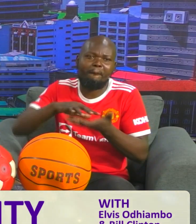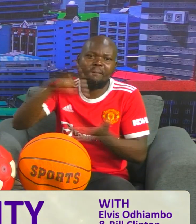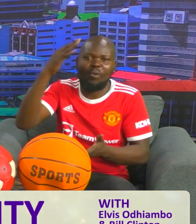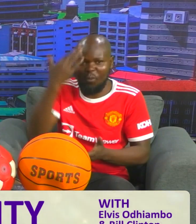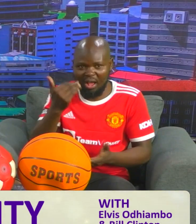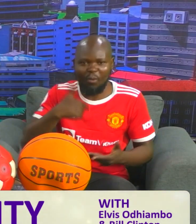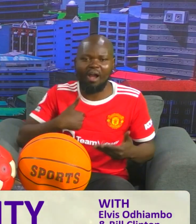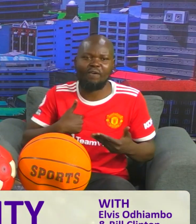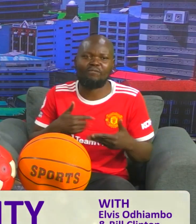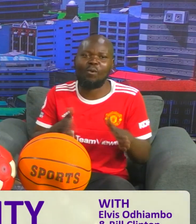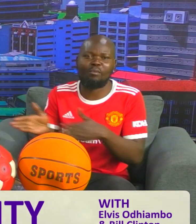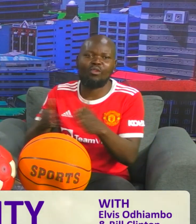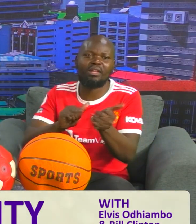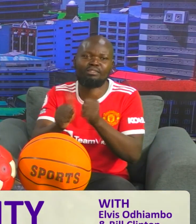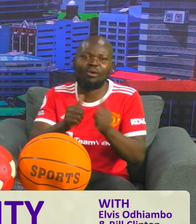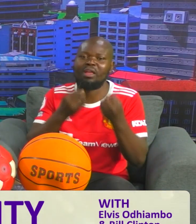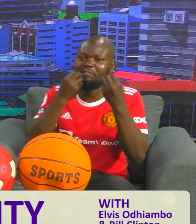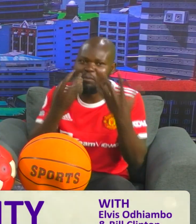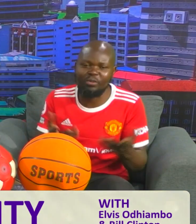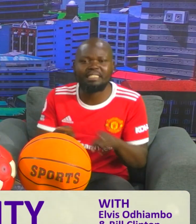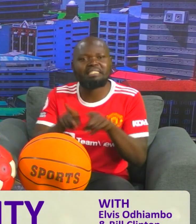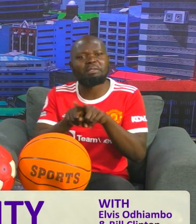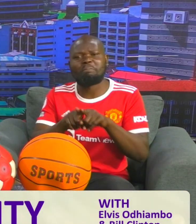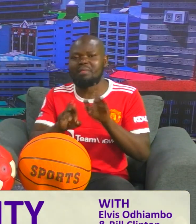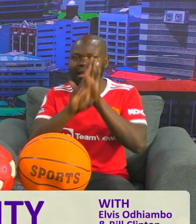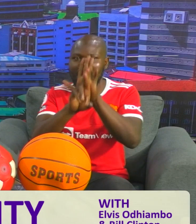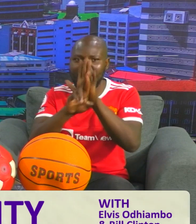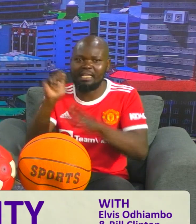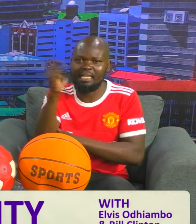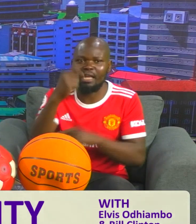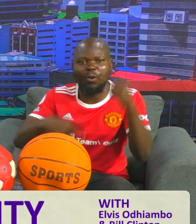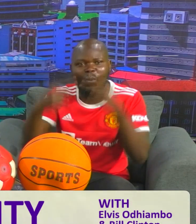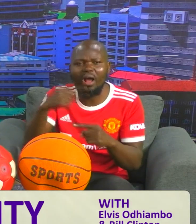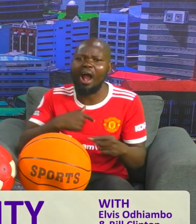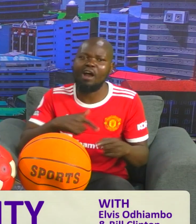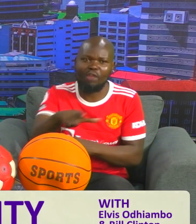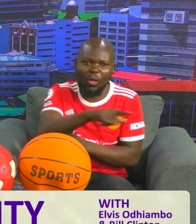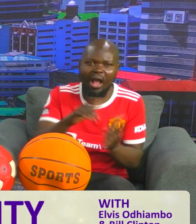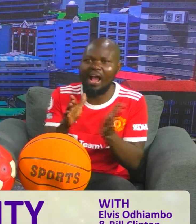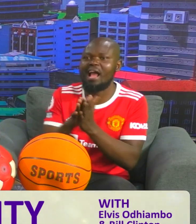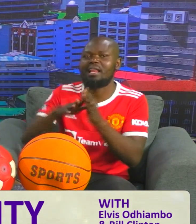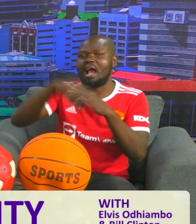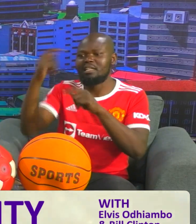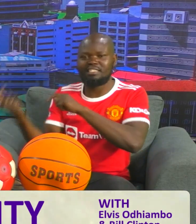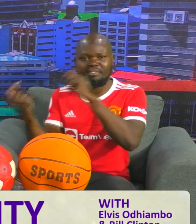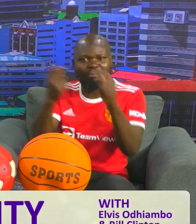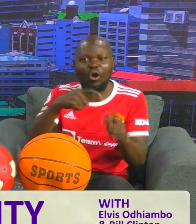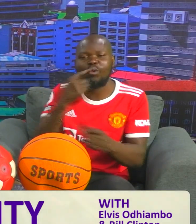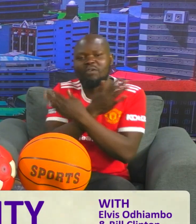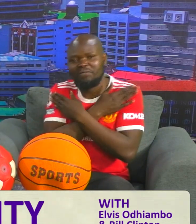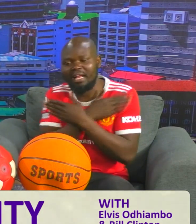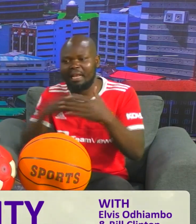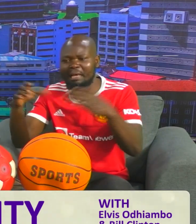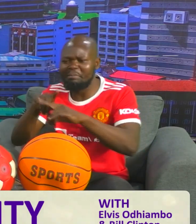I'm very excited to be here, especially because of the sports highlights that we have for you, the results of the Kenyan athletes,